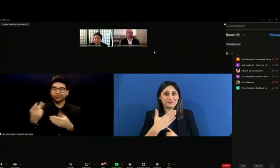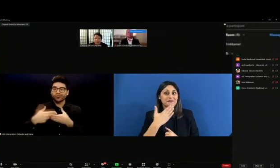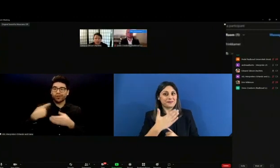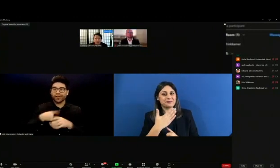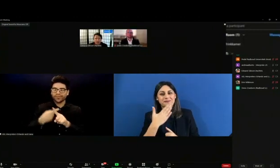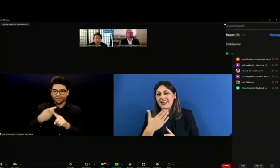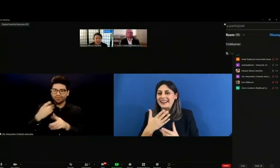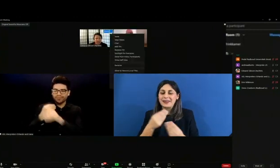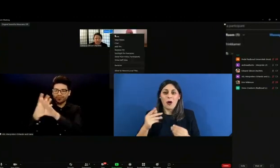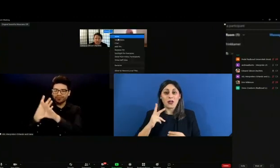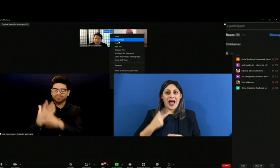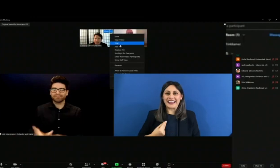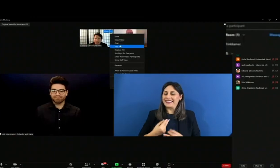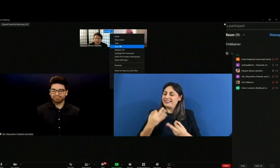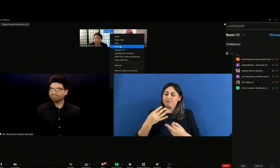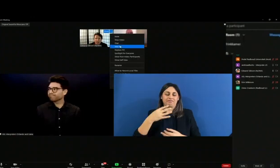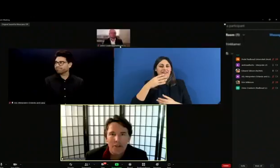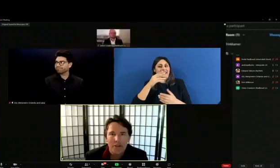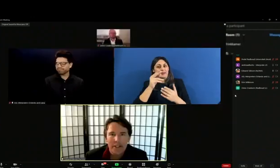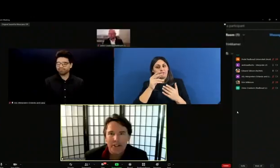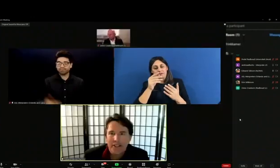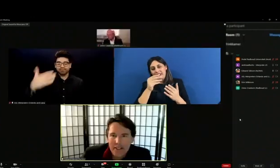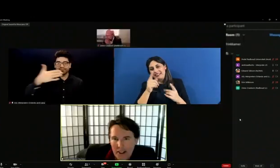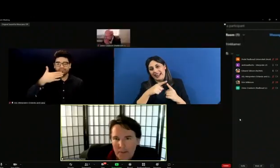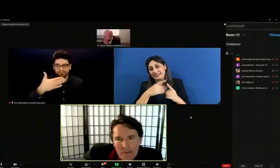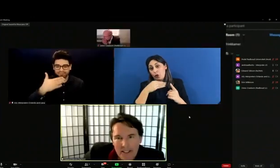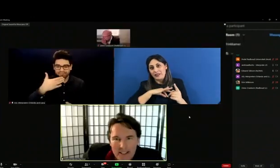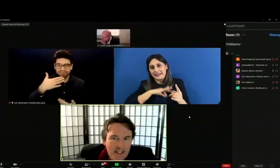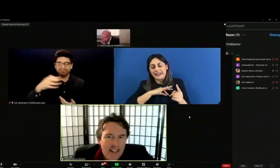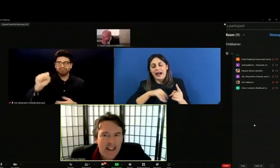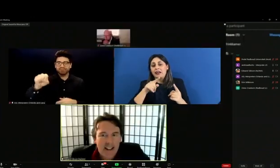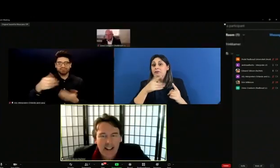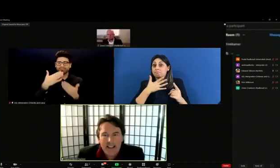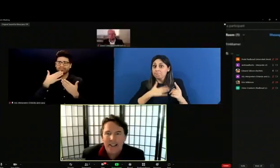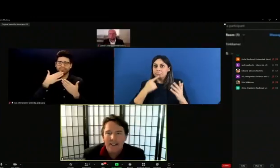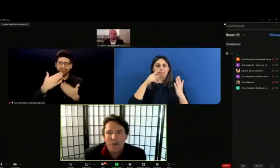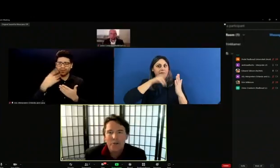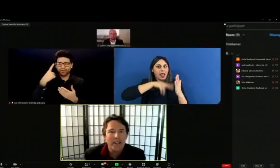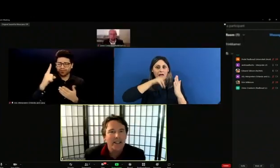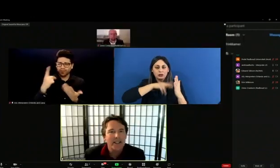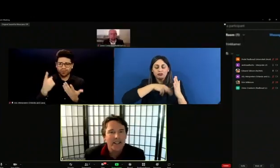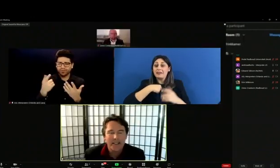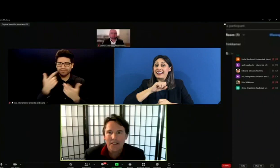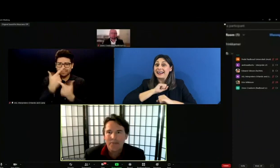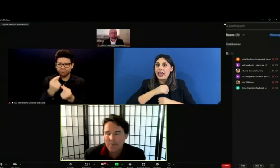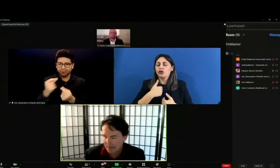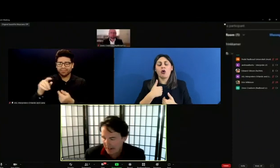Thank you very much. Thank you very much, Anita, for a very interesting thesis. I enjoyed reading it. I think it's a very